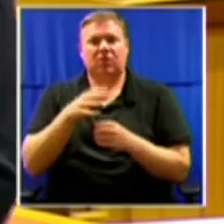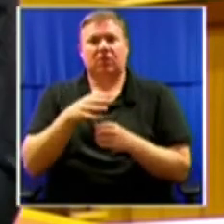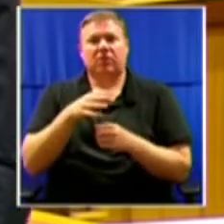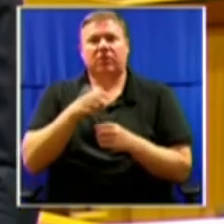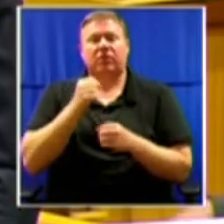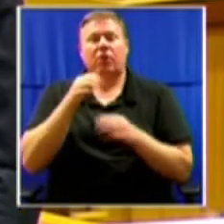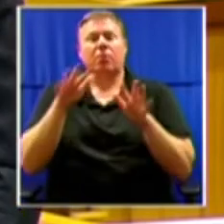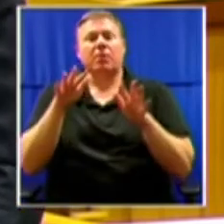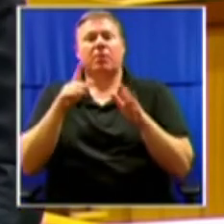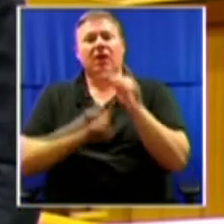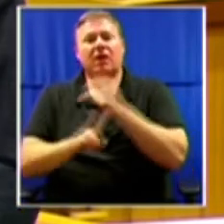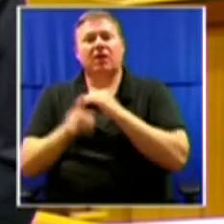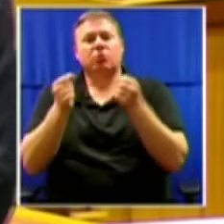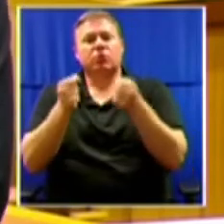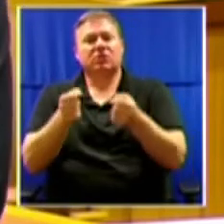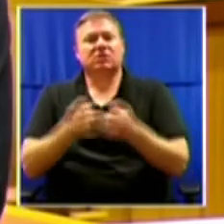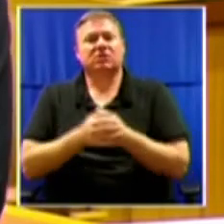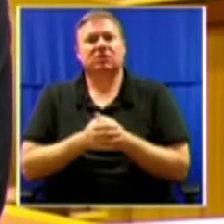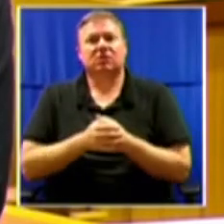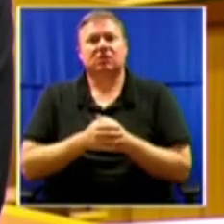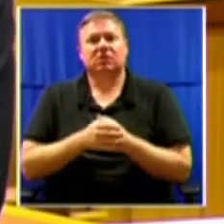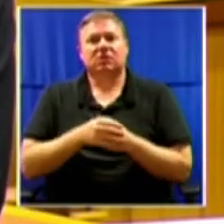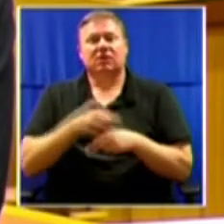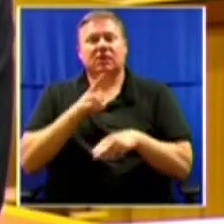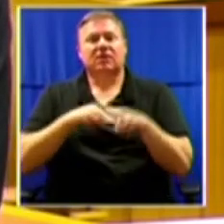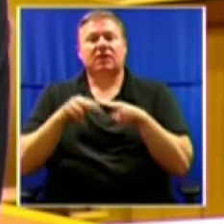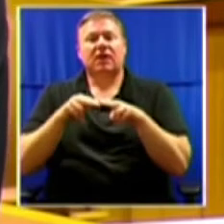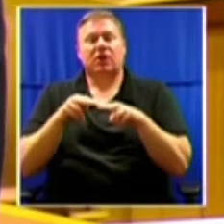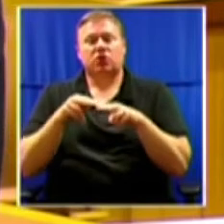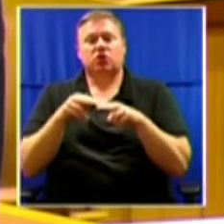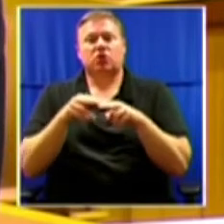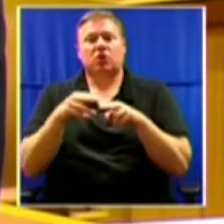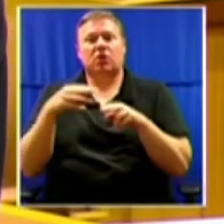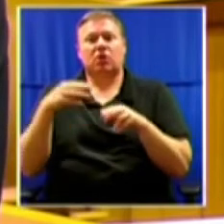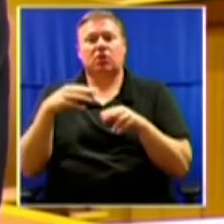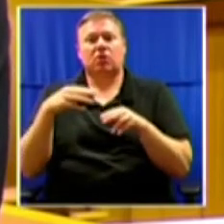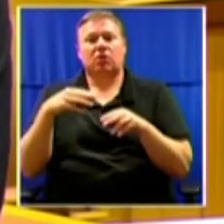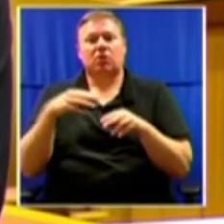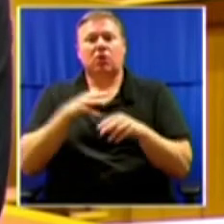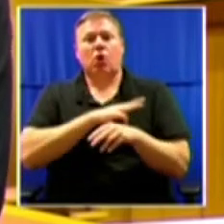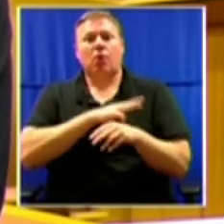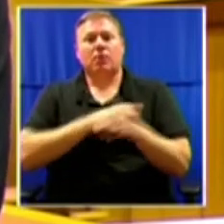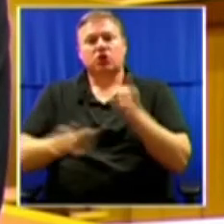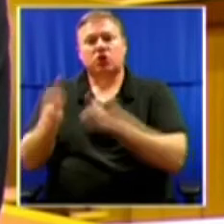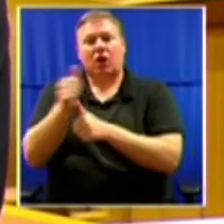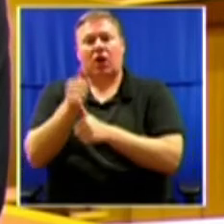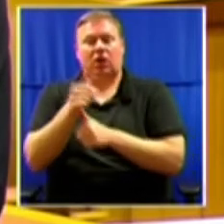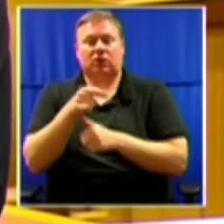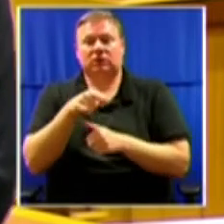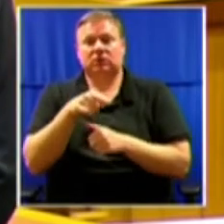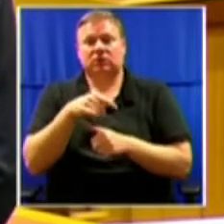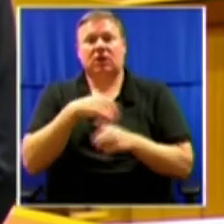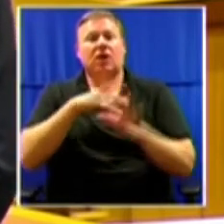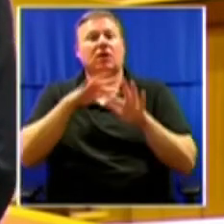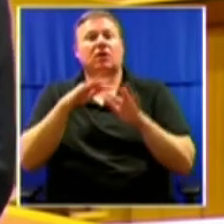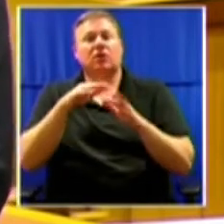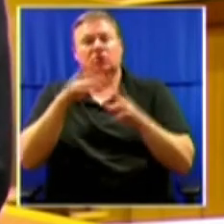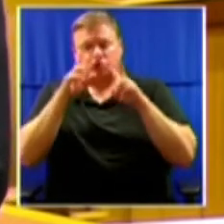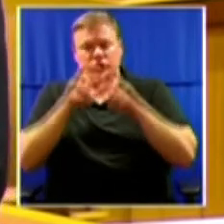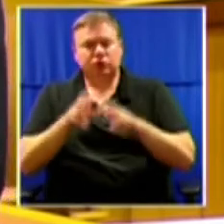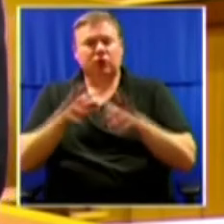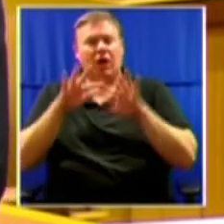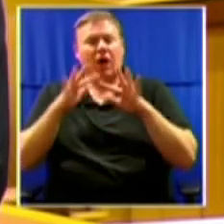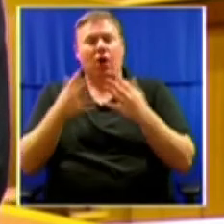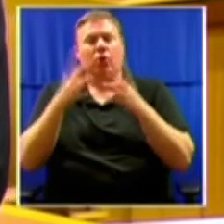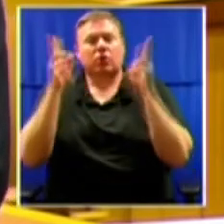And I have instructed the National Commissioner to look into the matter. How are we going to deal with this issue of the calls